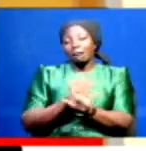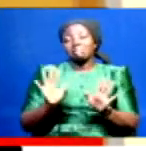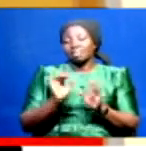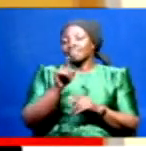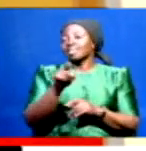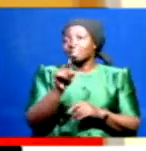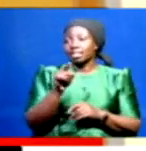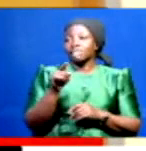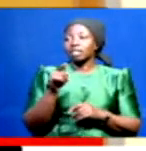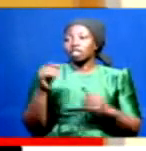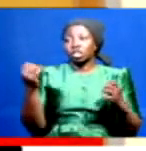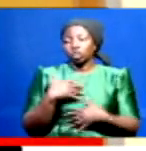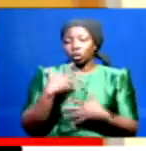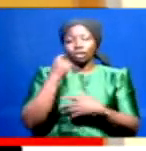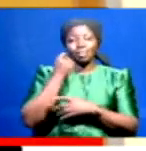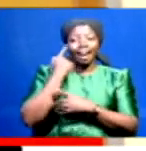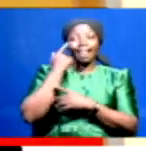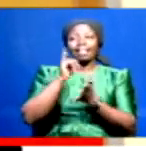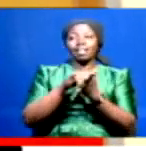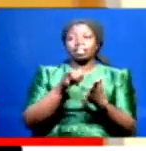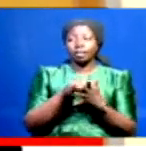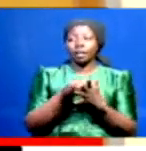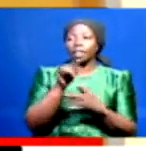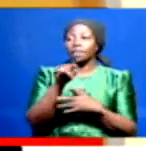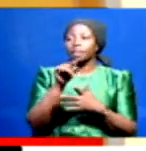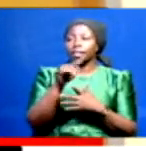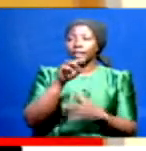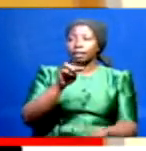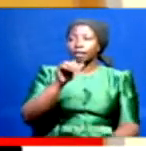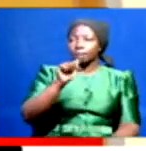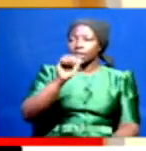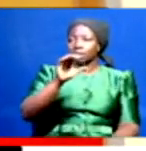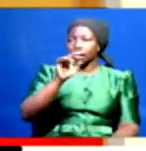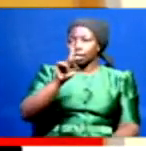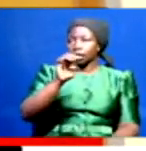to realize that this particular Mackenzie pastor